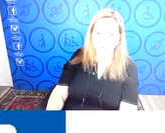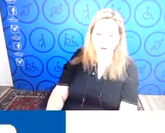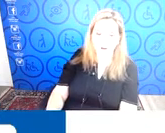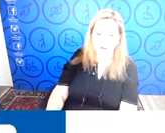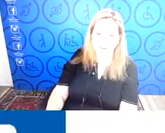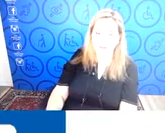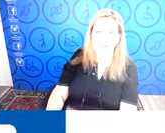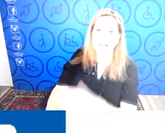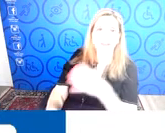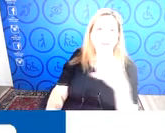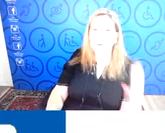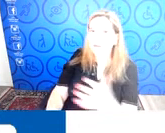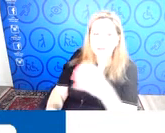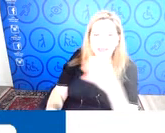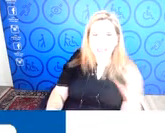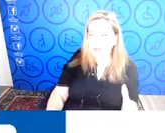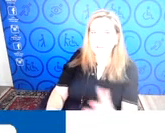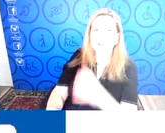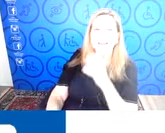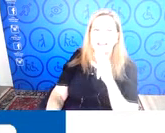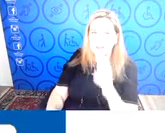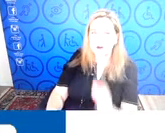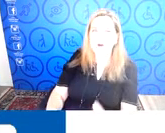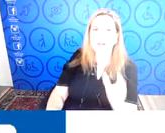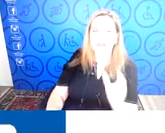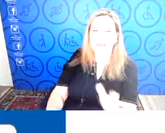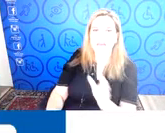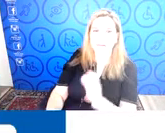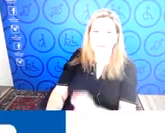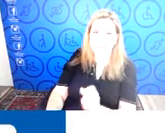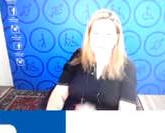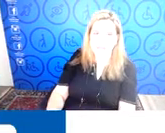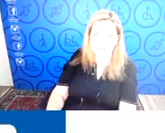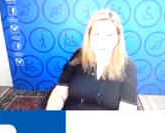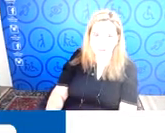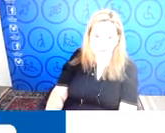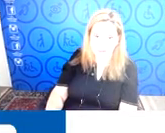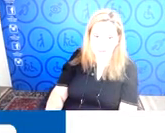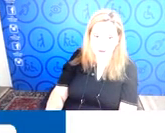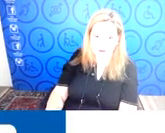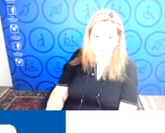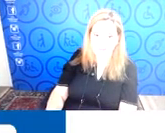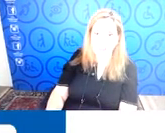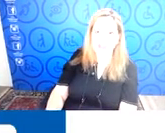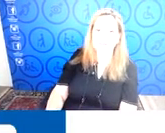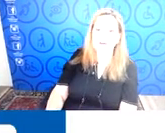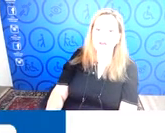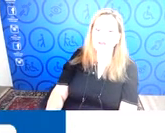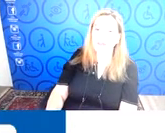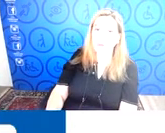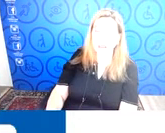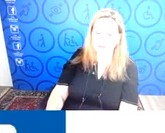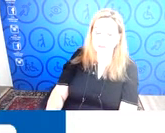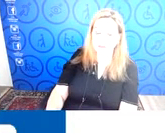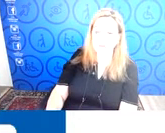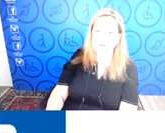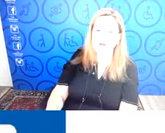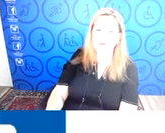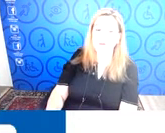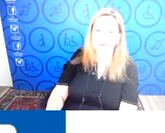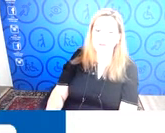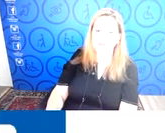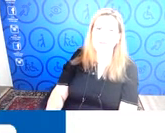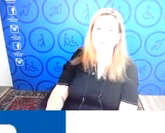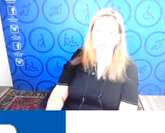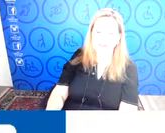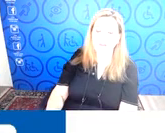other participants. The communication is the whole key for the success of this network. Following today's webinar, you